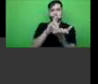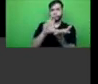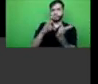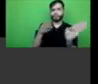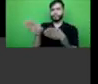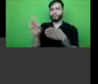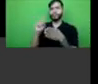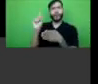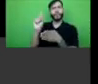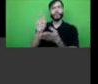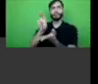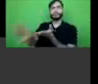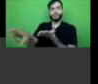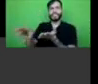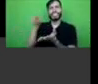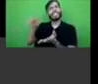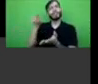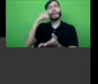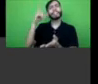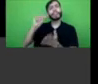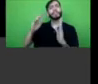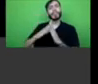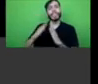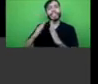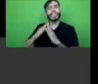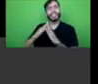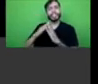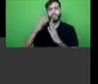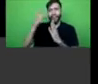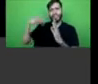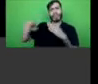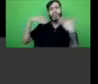to be redistributed to Black disabled community,